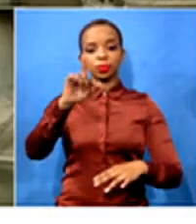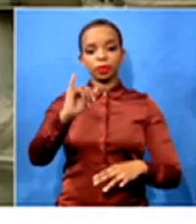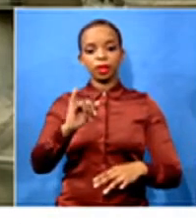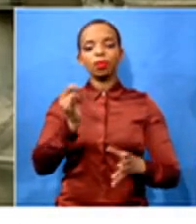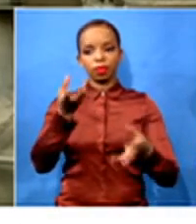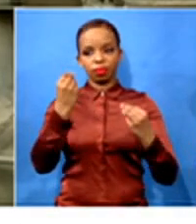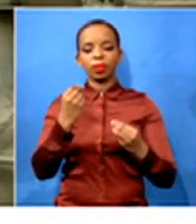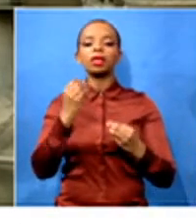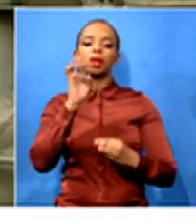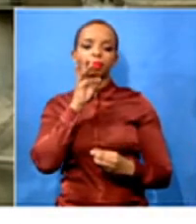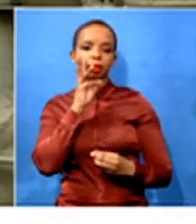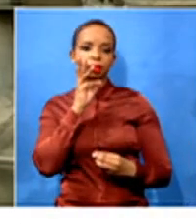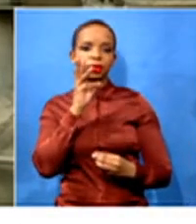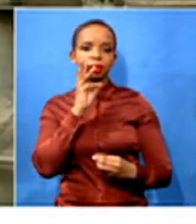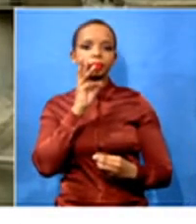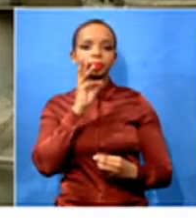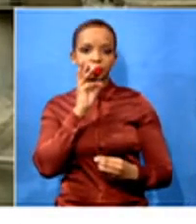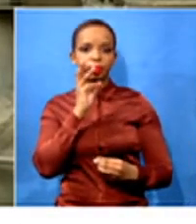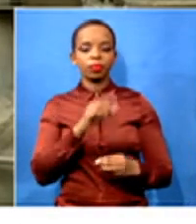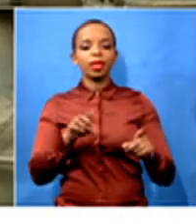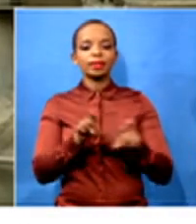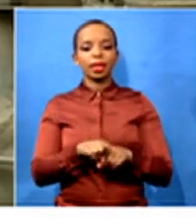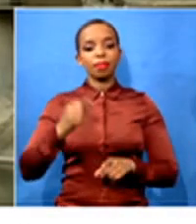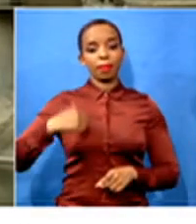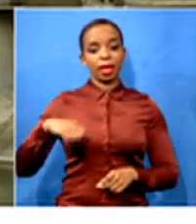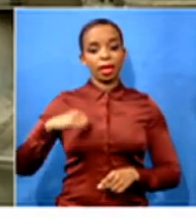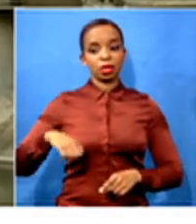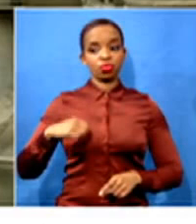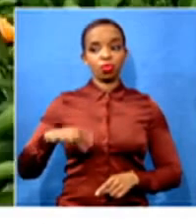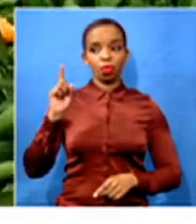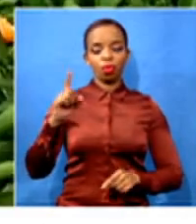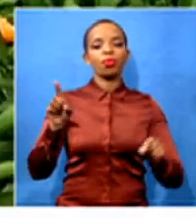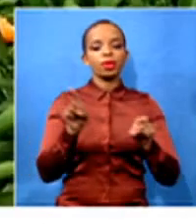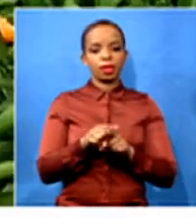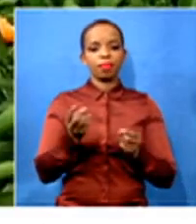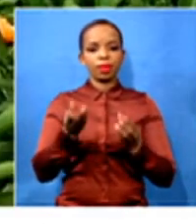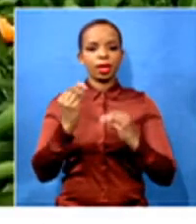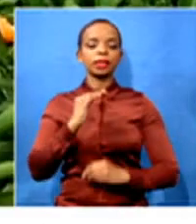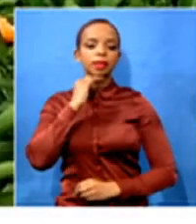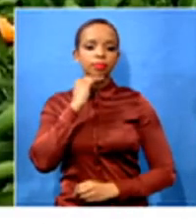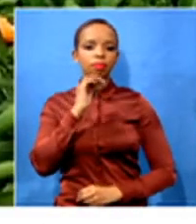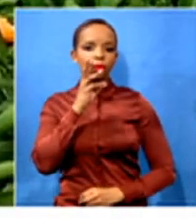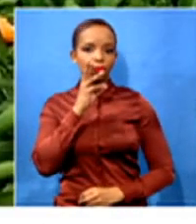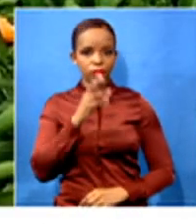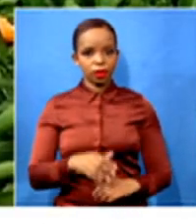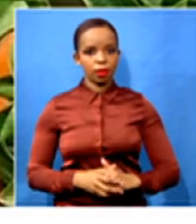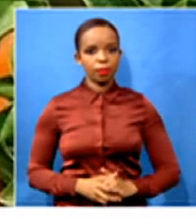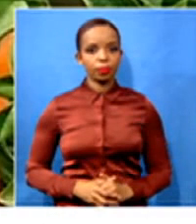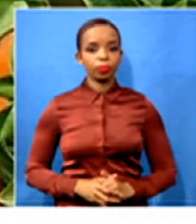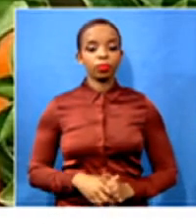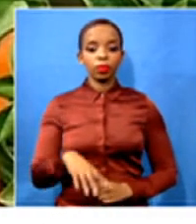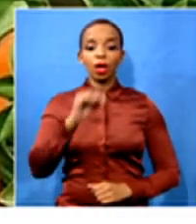as well as Lurie Dam for the metro receive their fair share of water. Export citrus comes from this